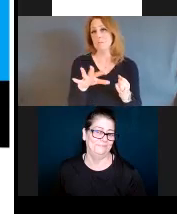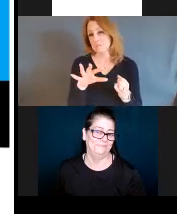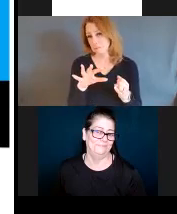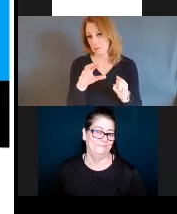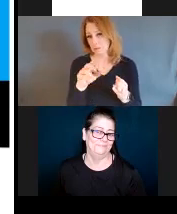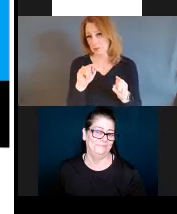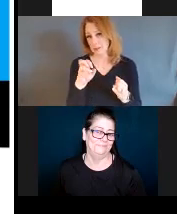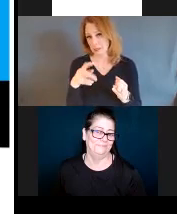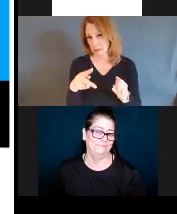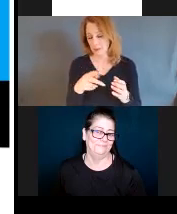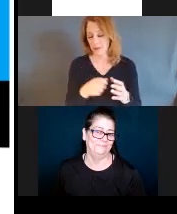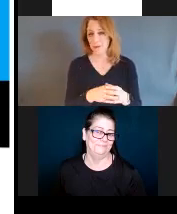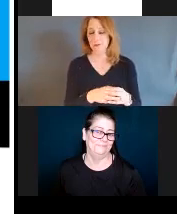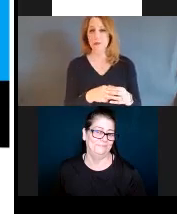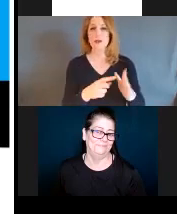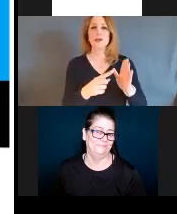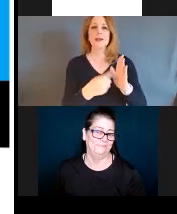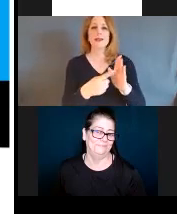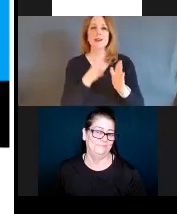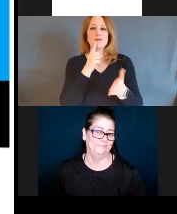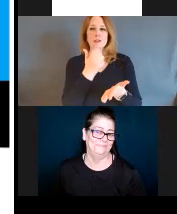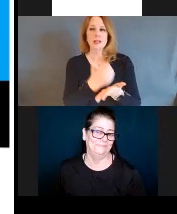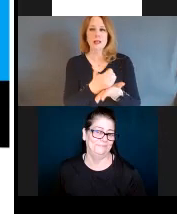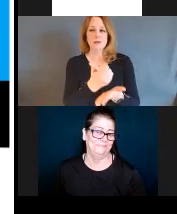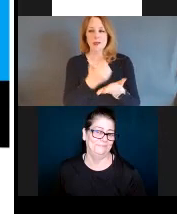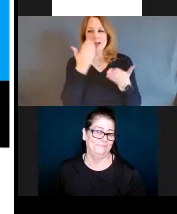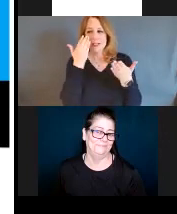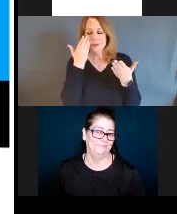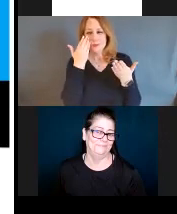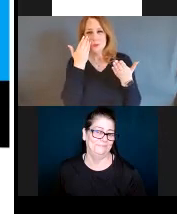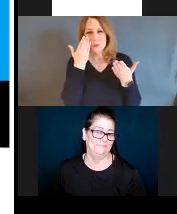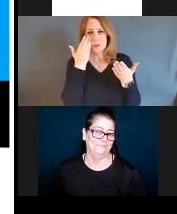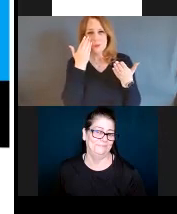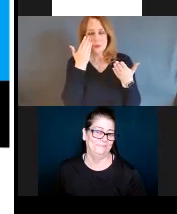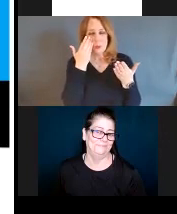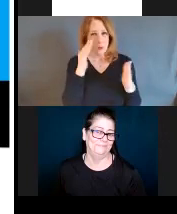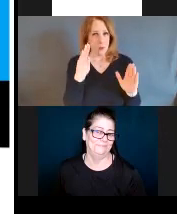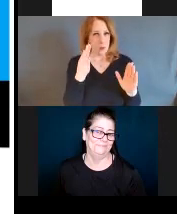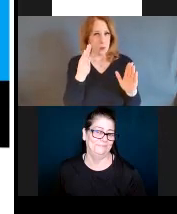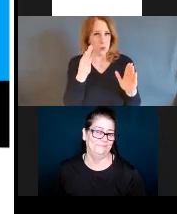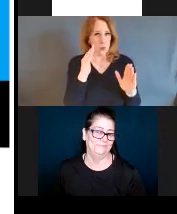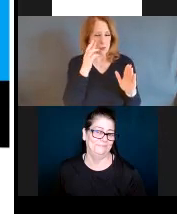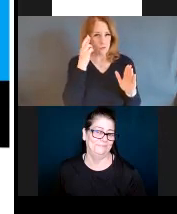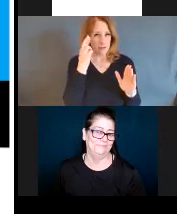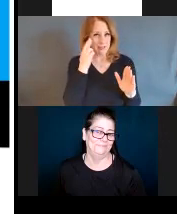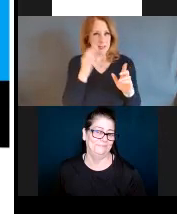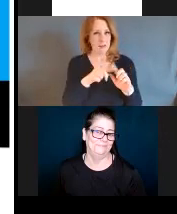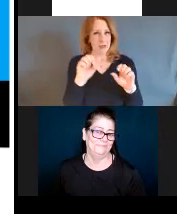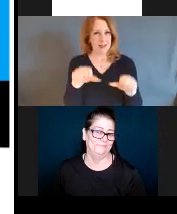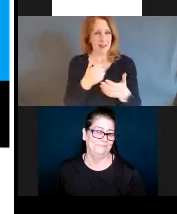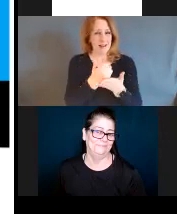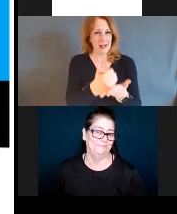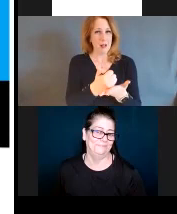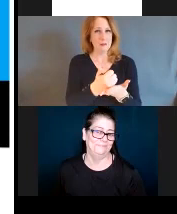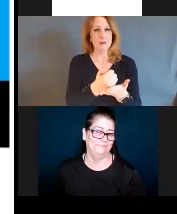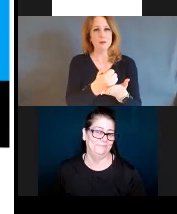2, is sometimes it can help, and I don't know the physiological reason for this, but sometimes it can help to pretend you're